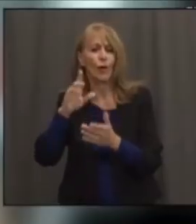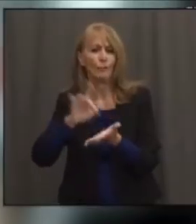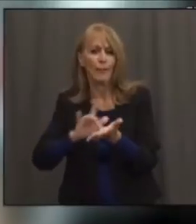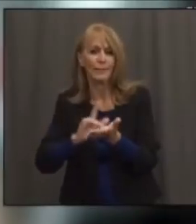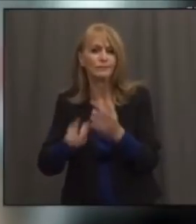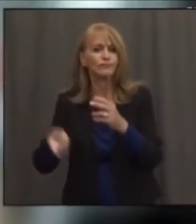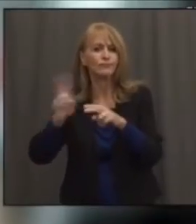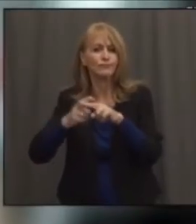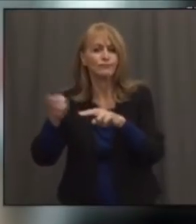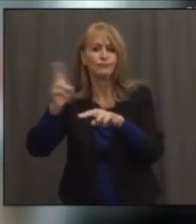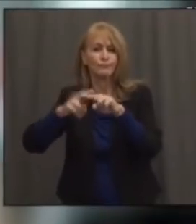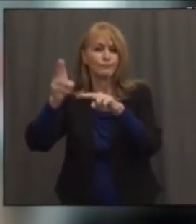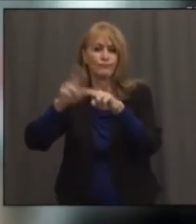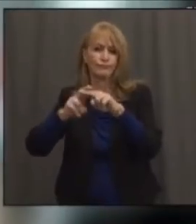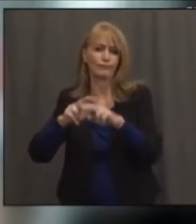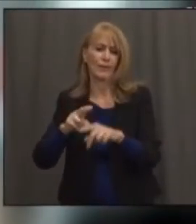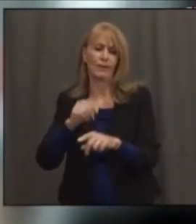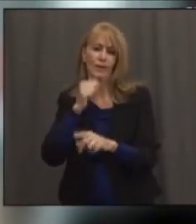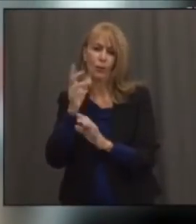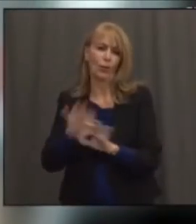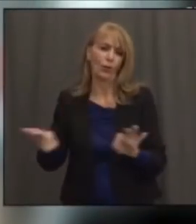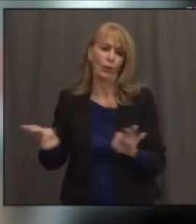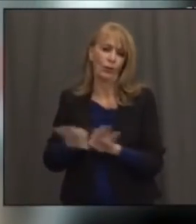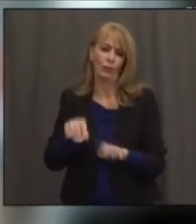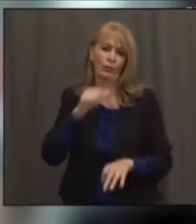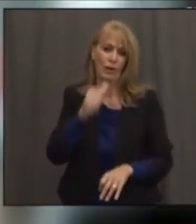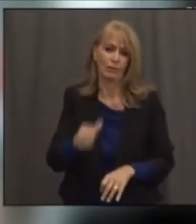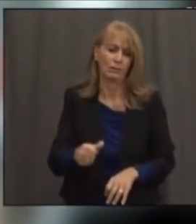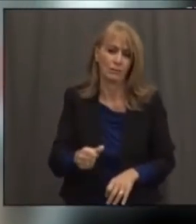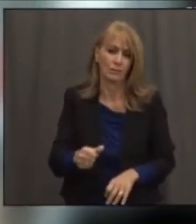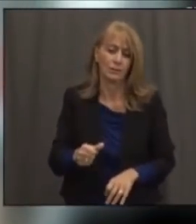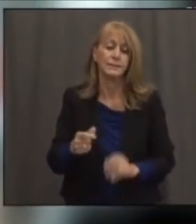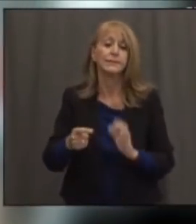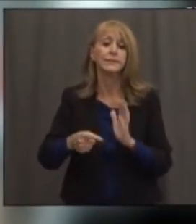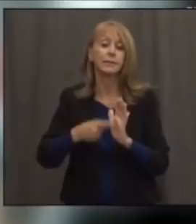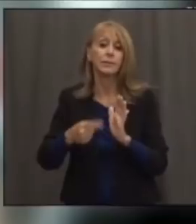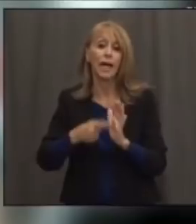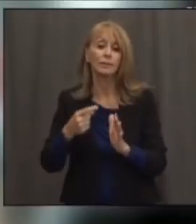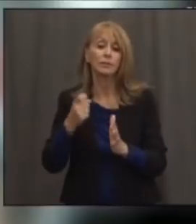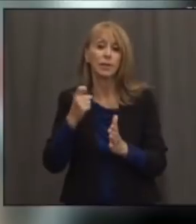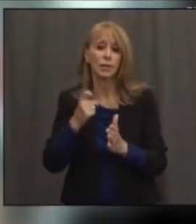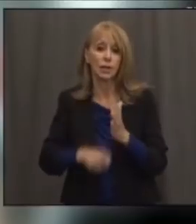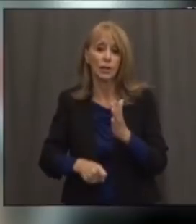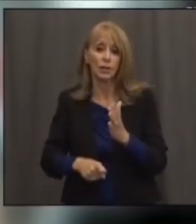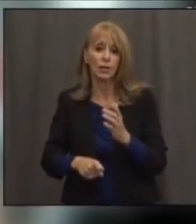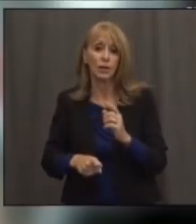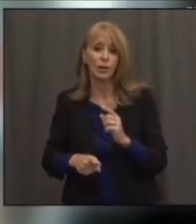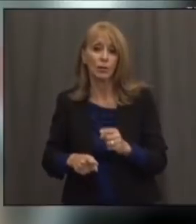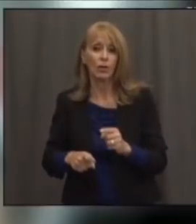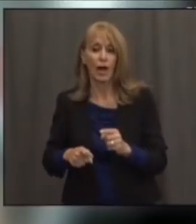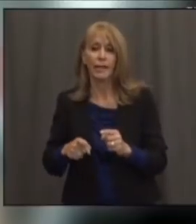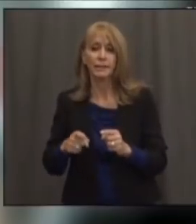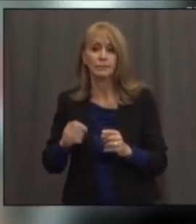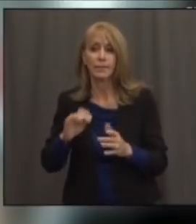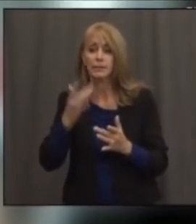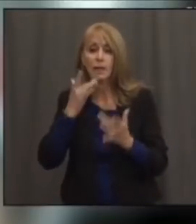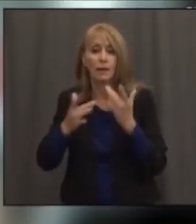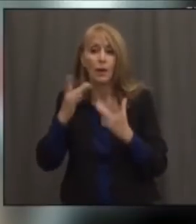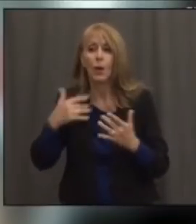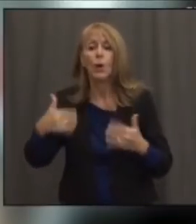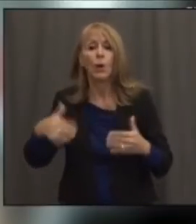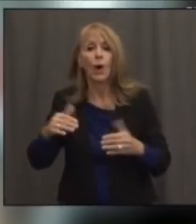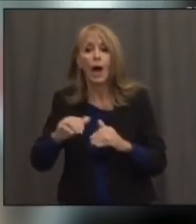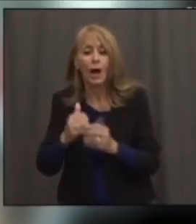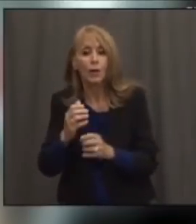don't comport with the value that they're delivering to patients. There are circumstances where the price increases reflect certain scarcities, certain